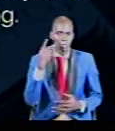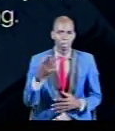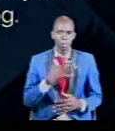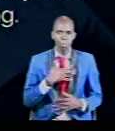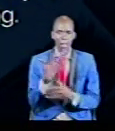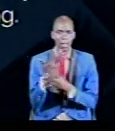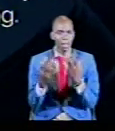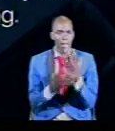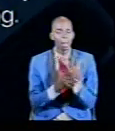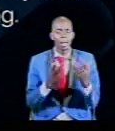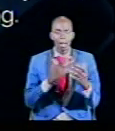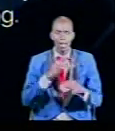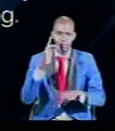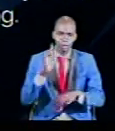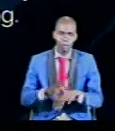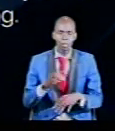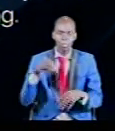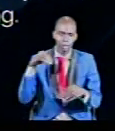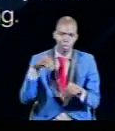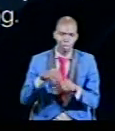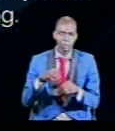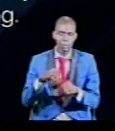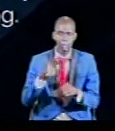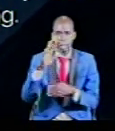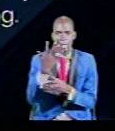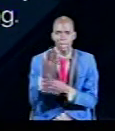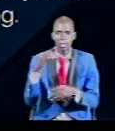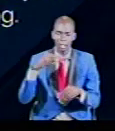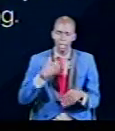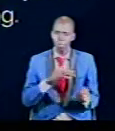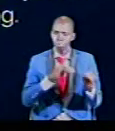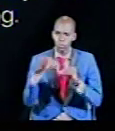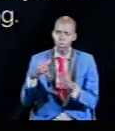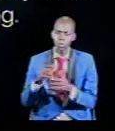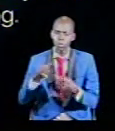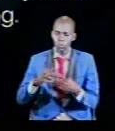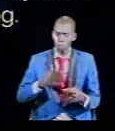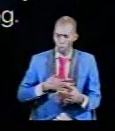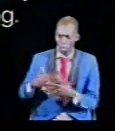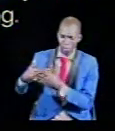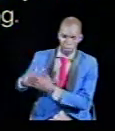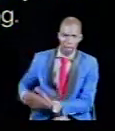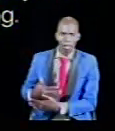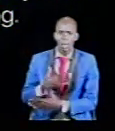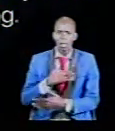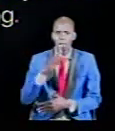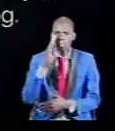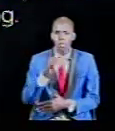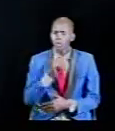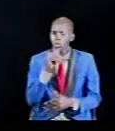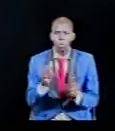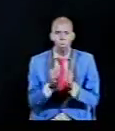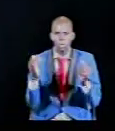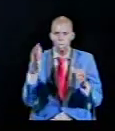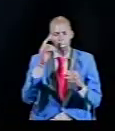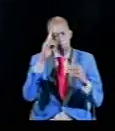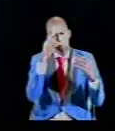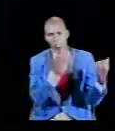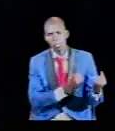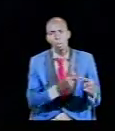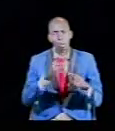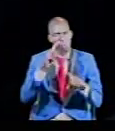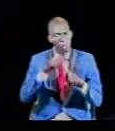reach hither thy hand, and thrust it into my side. And be not faithless, but believing. And